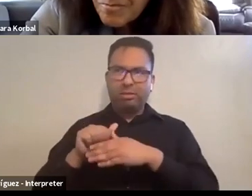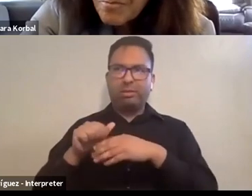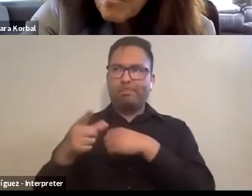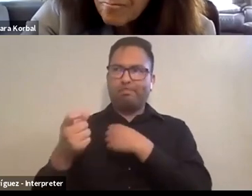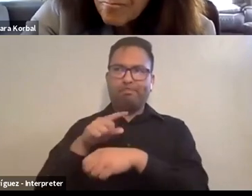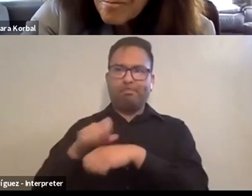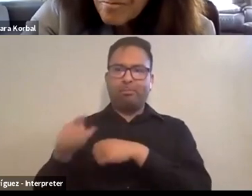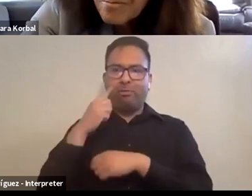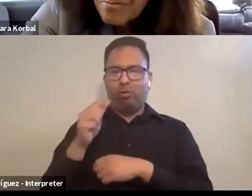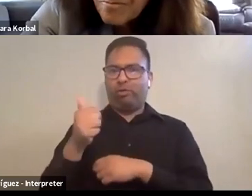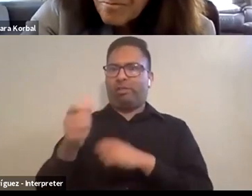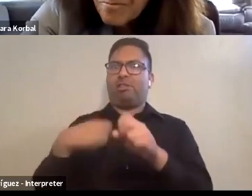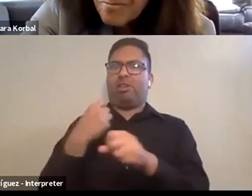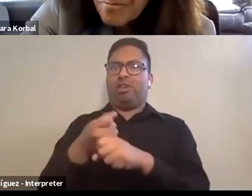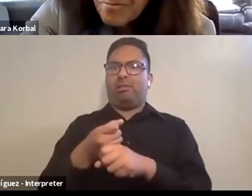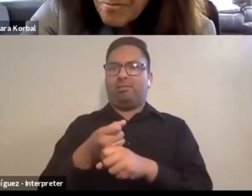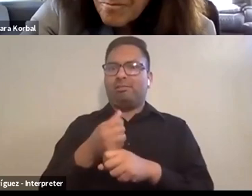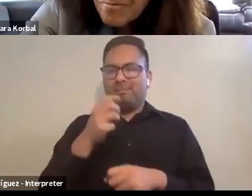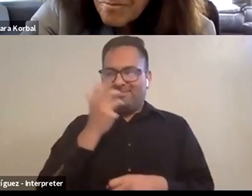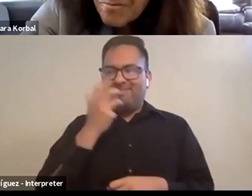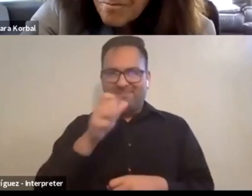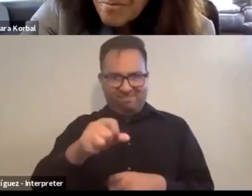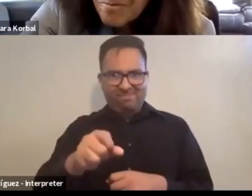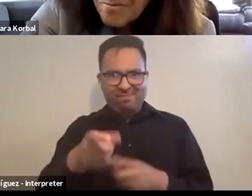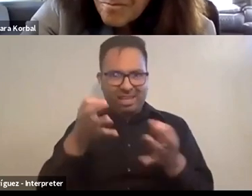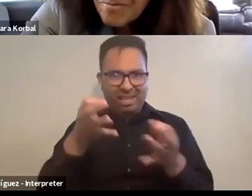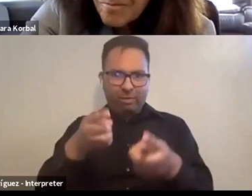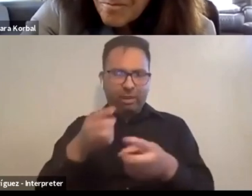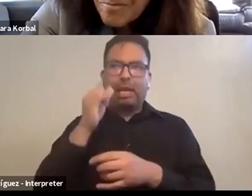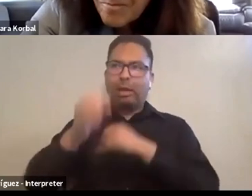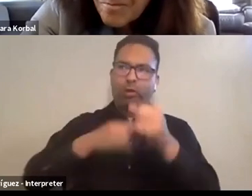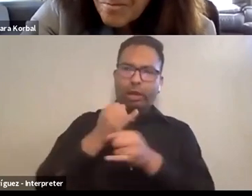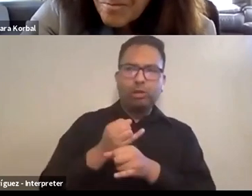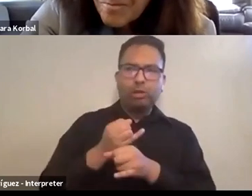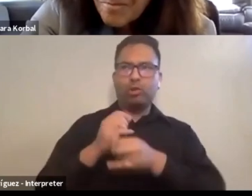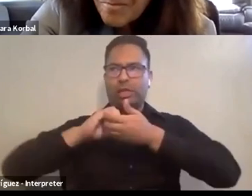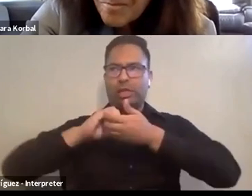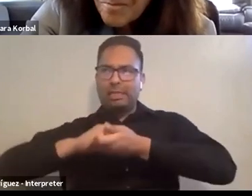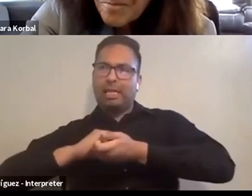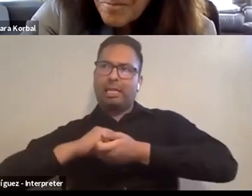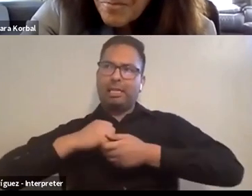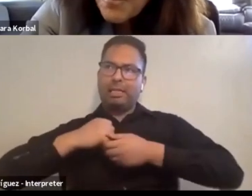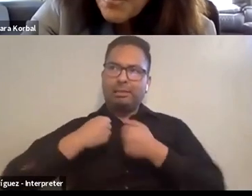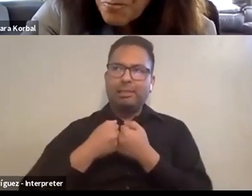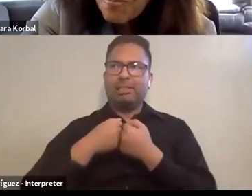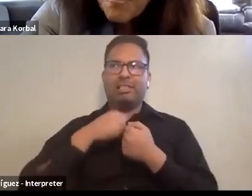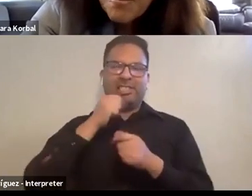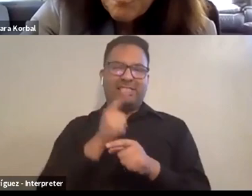absolutely. What you mentioned, international solidarity, sisterhood. Right. Yes. That's great, thank